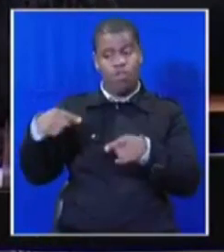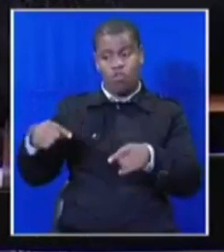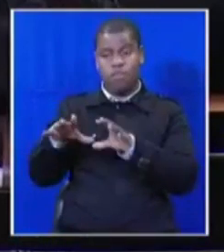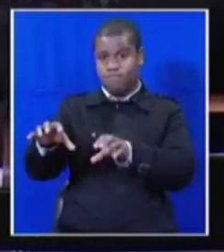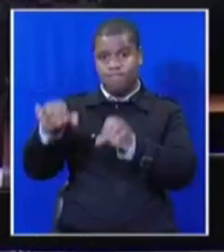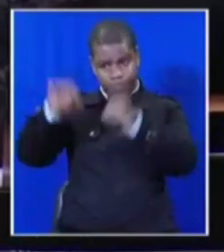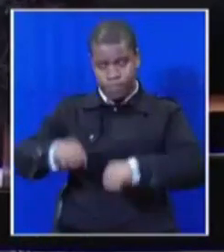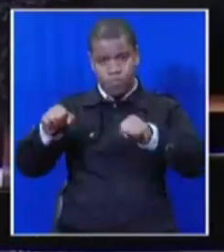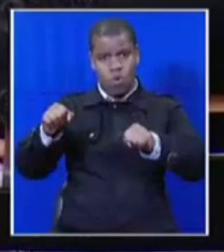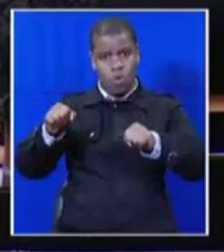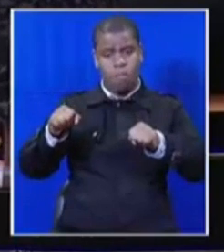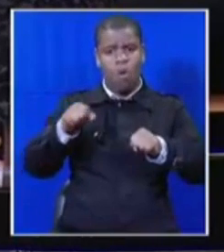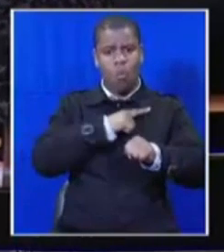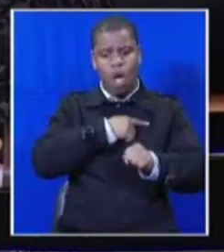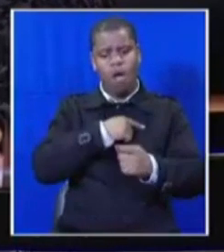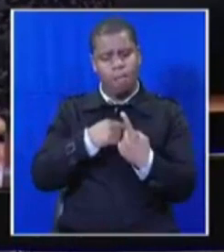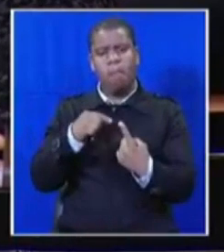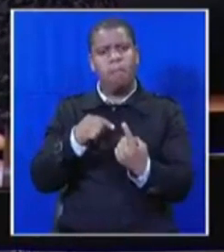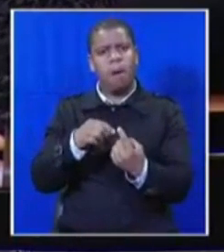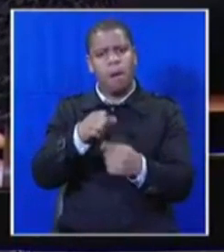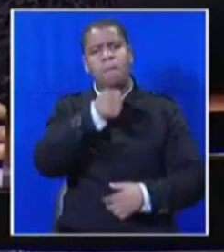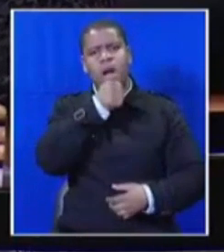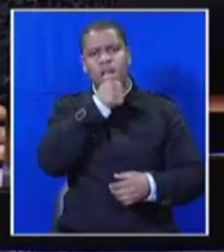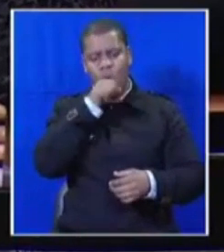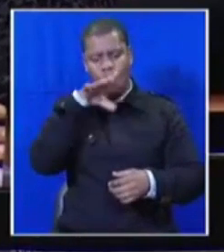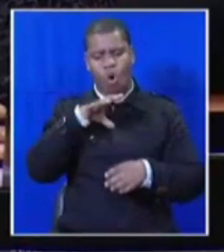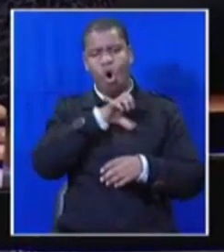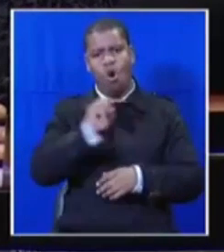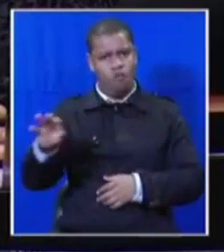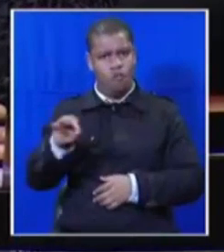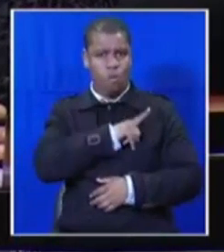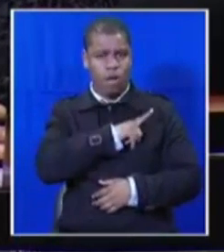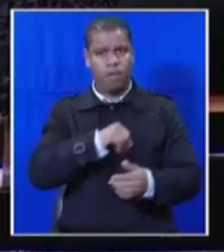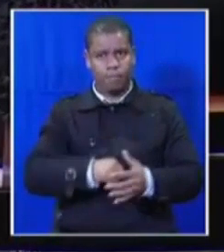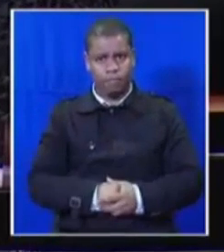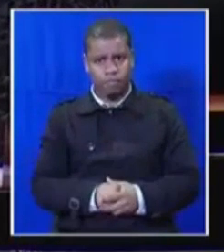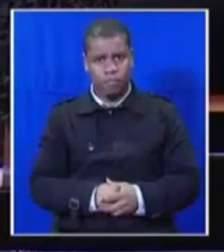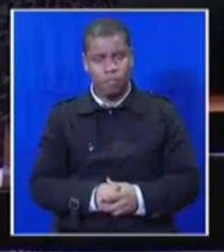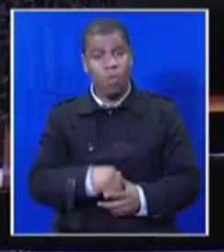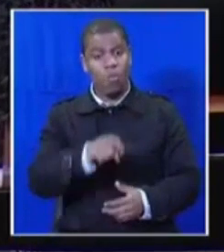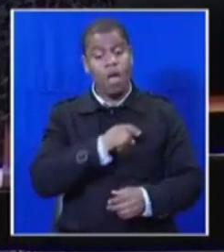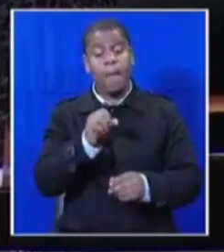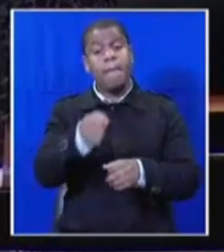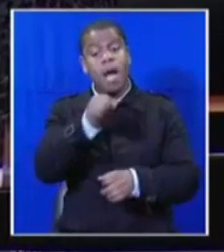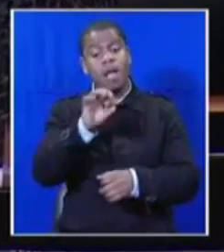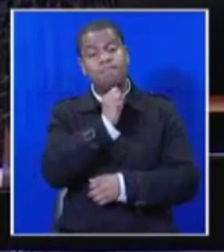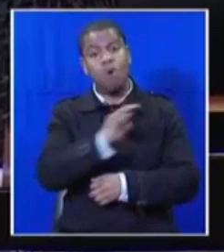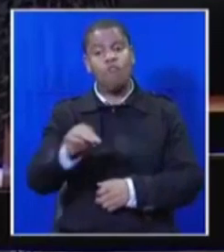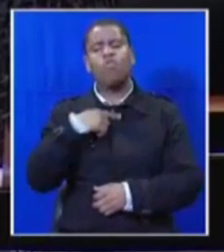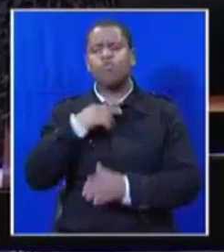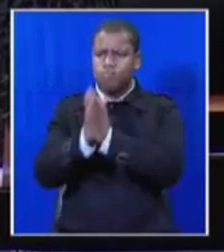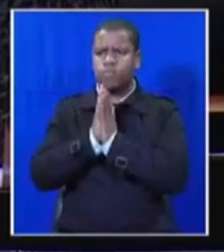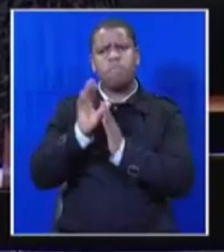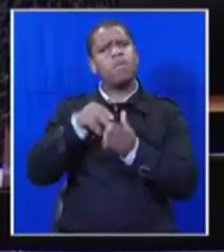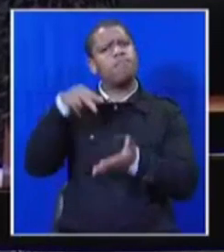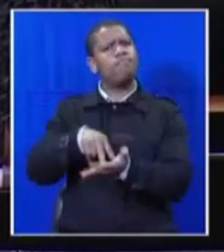that. So why do you switch off my mic if you want me to I speak? don't want you to speak. I asked But you why to did do you one ask me thing. to stand up? Why